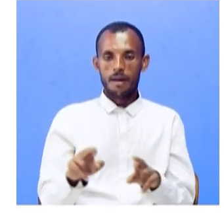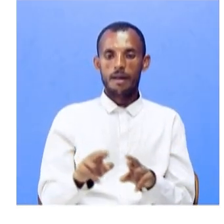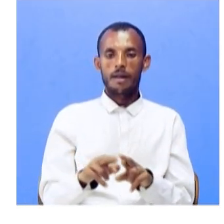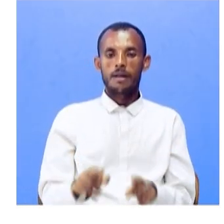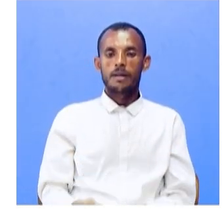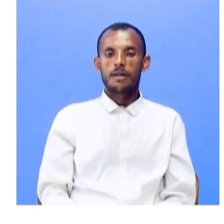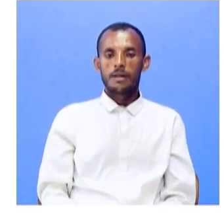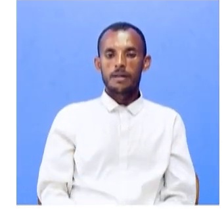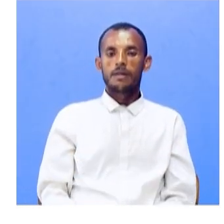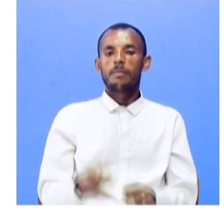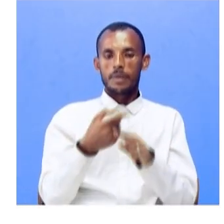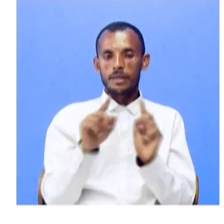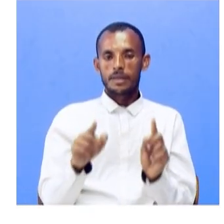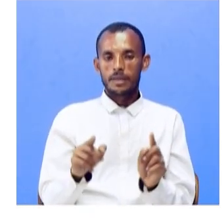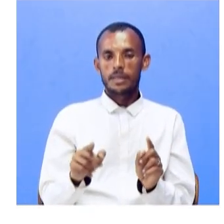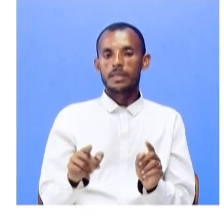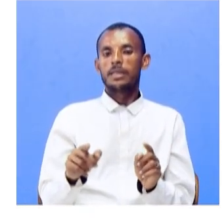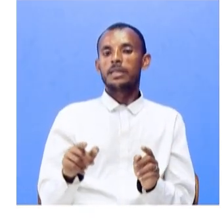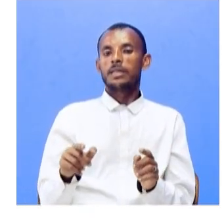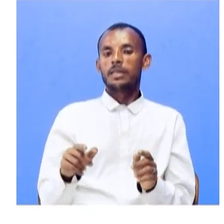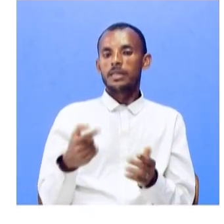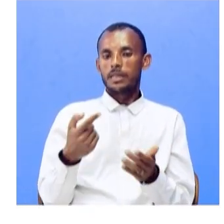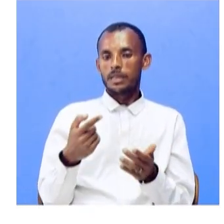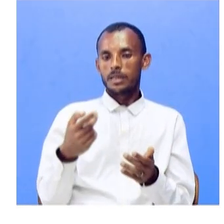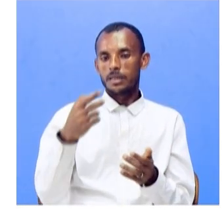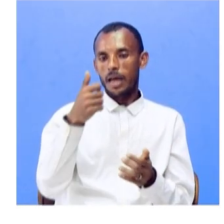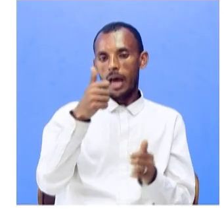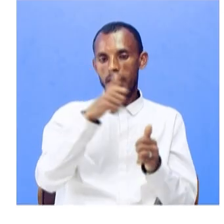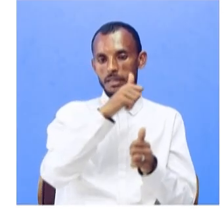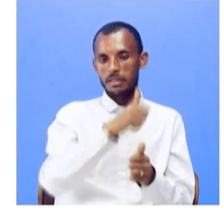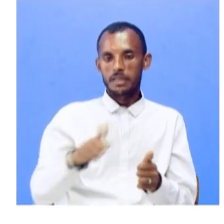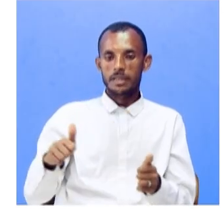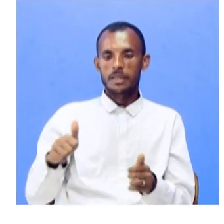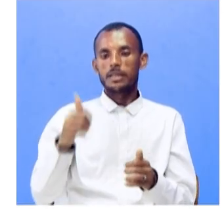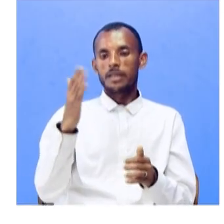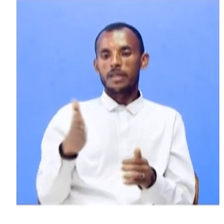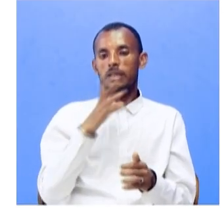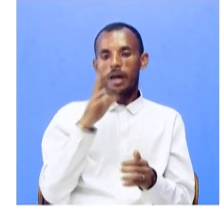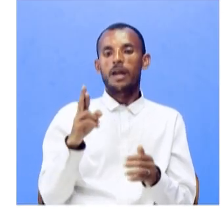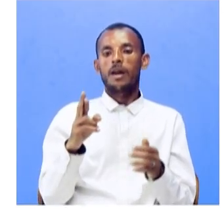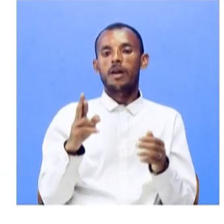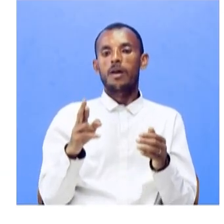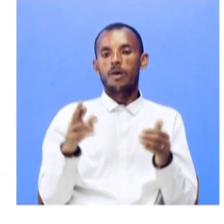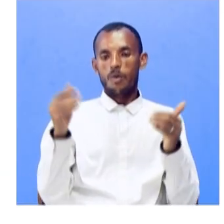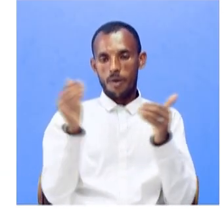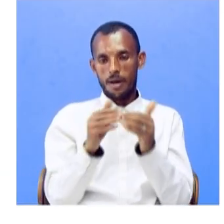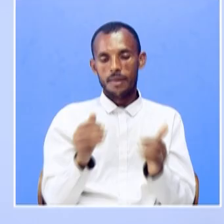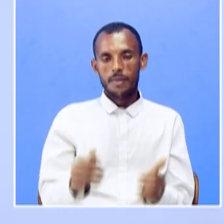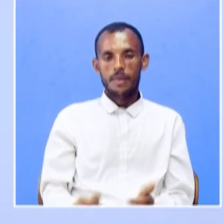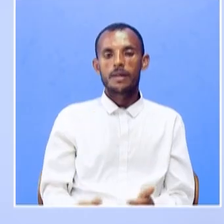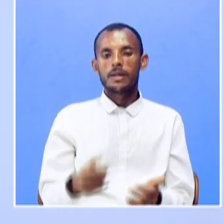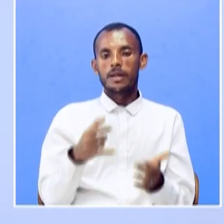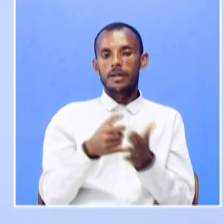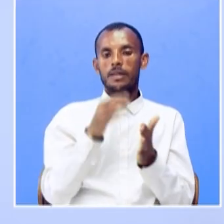a rectangle, but the adjacent side, this and this sides are congruent. So this implies all these sides will be congruent since it